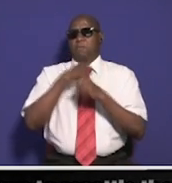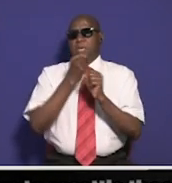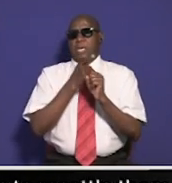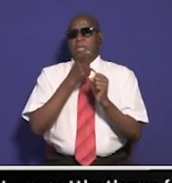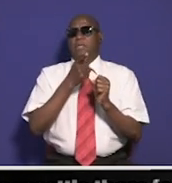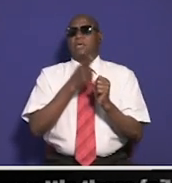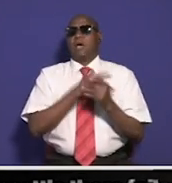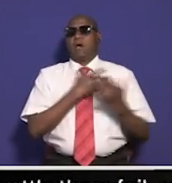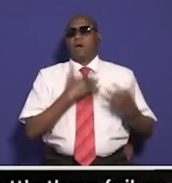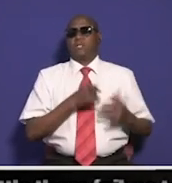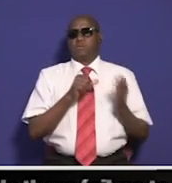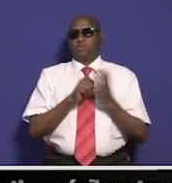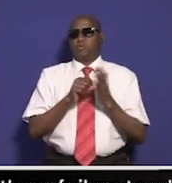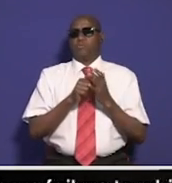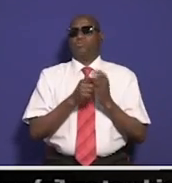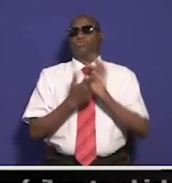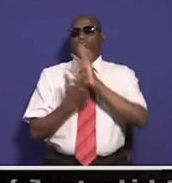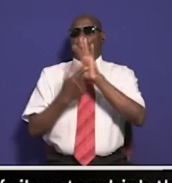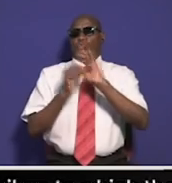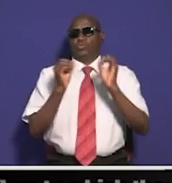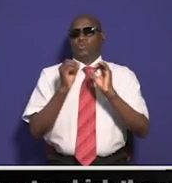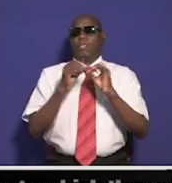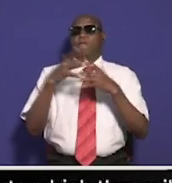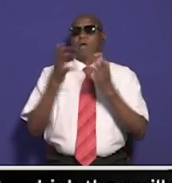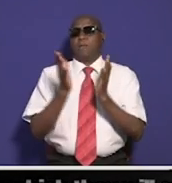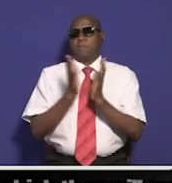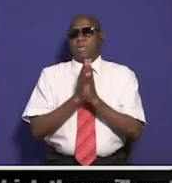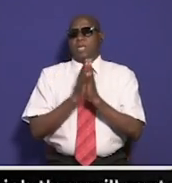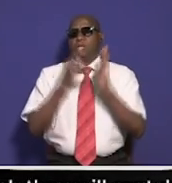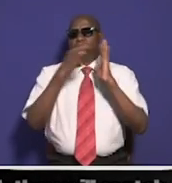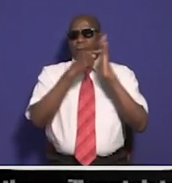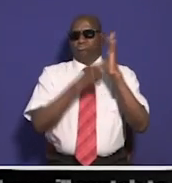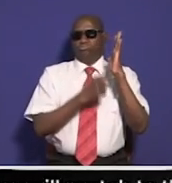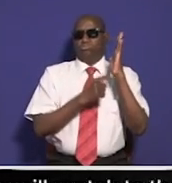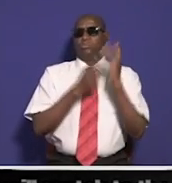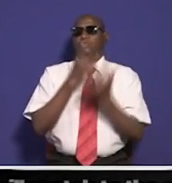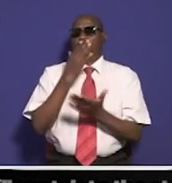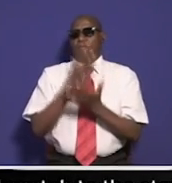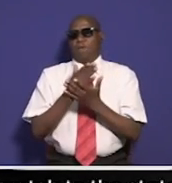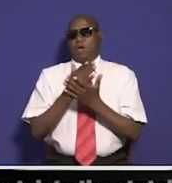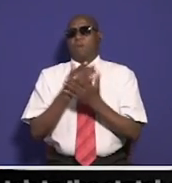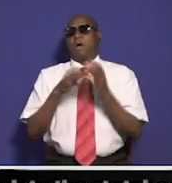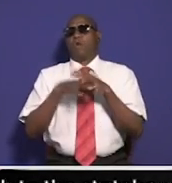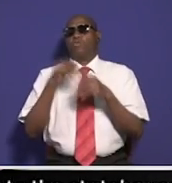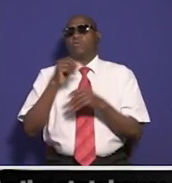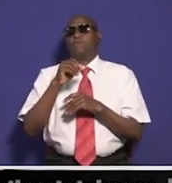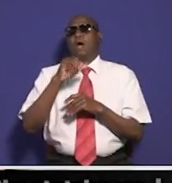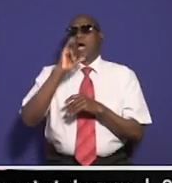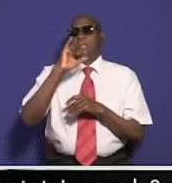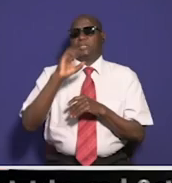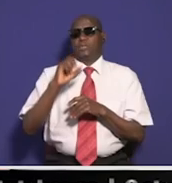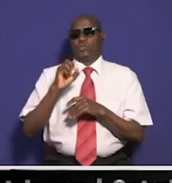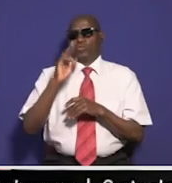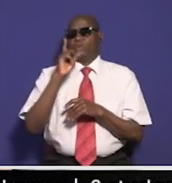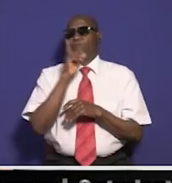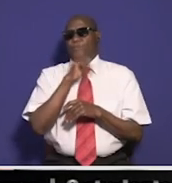arrest have not been disclosed. The family spokesperson released a statement confirming that he is out of the intensive care unit and in stable